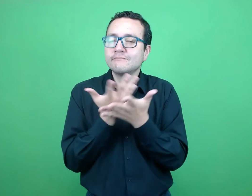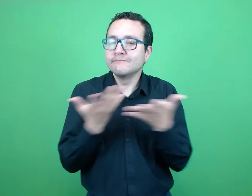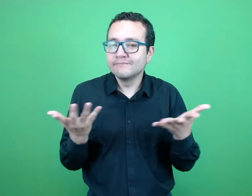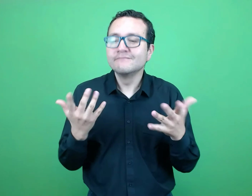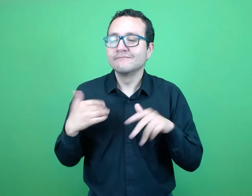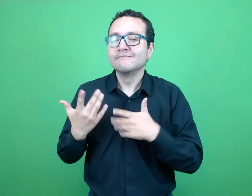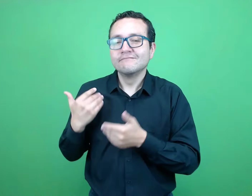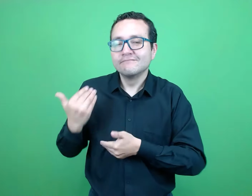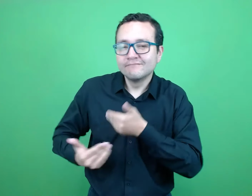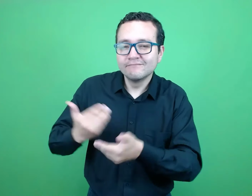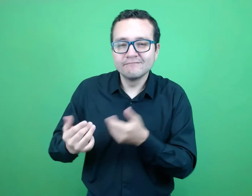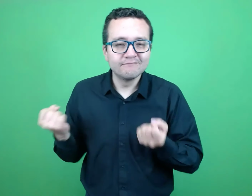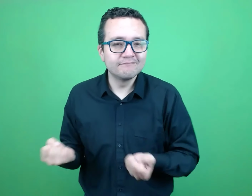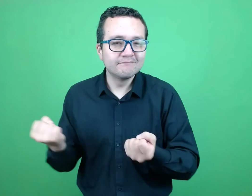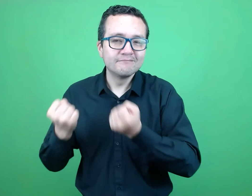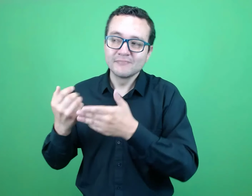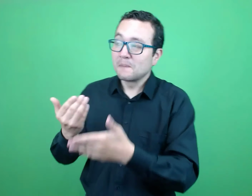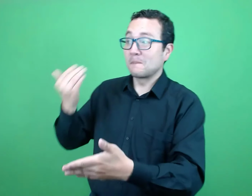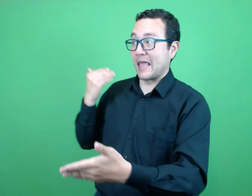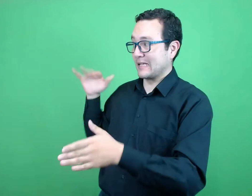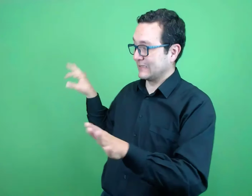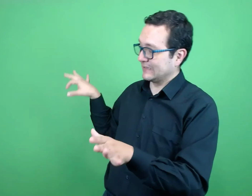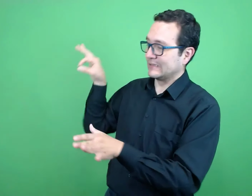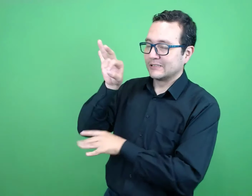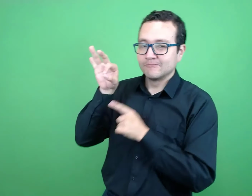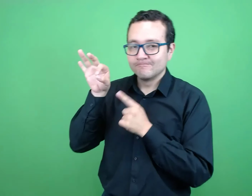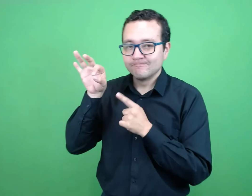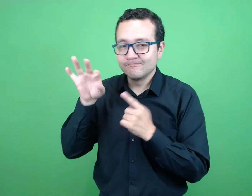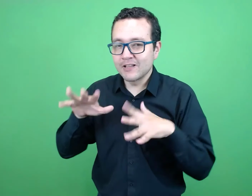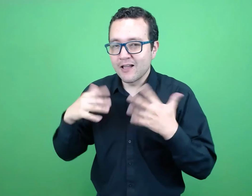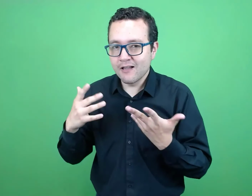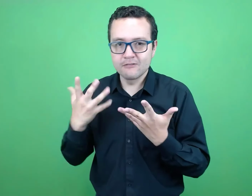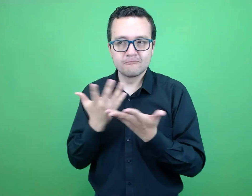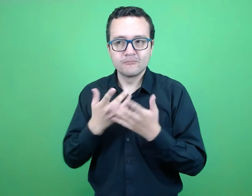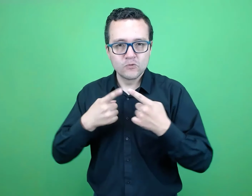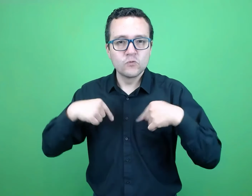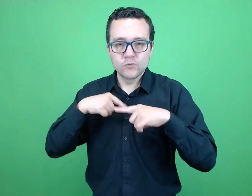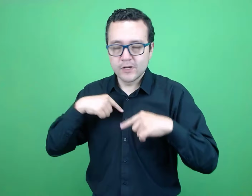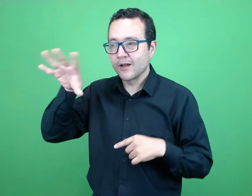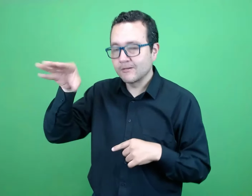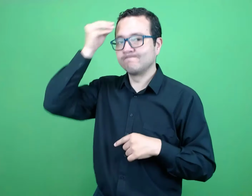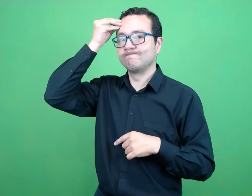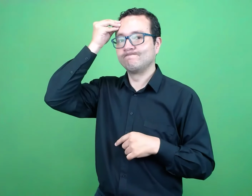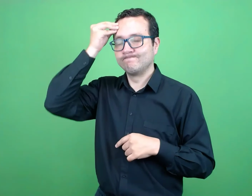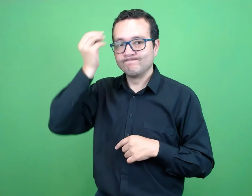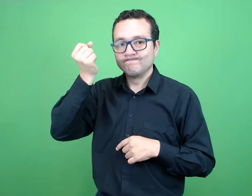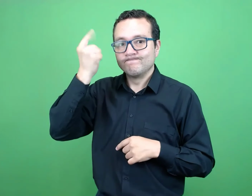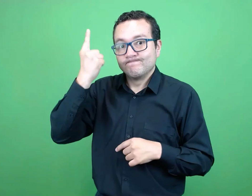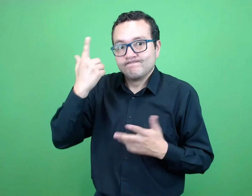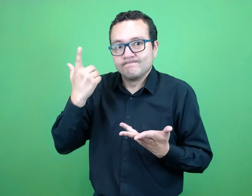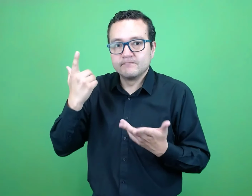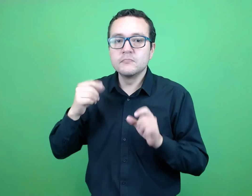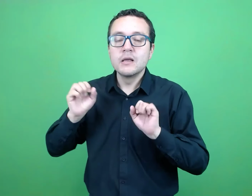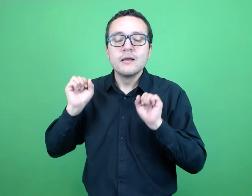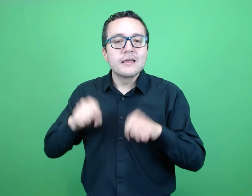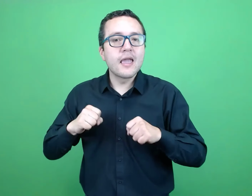process, and what we can do moving forward. And also, what I think is really important is to talk about these